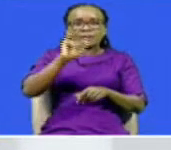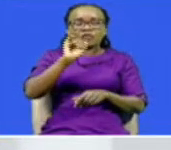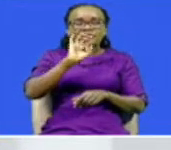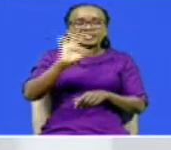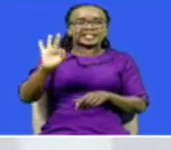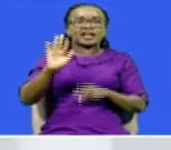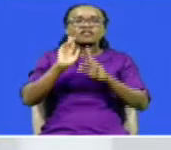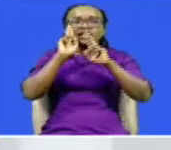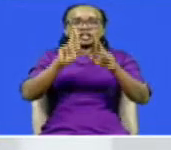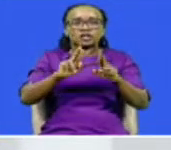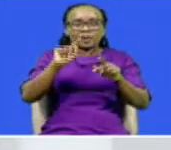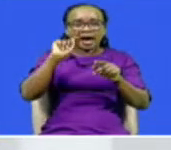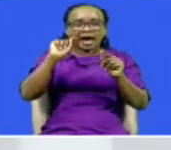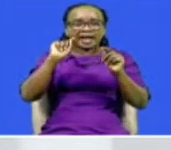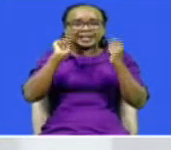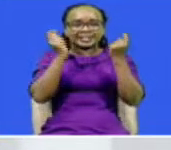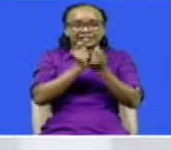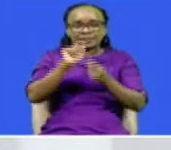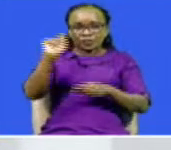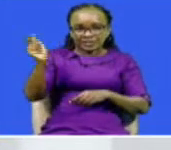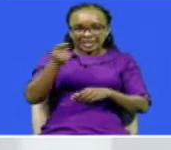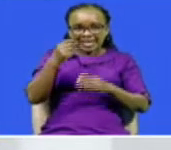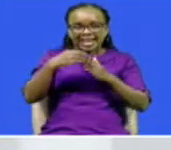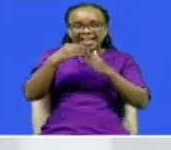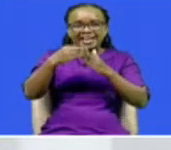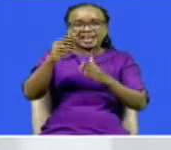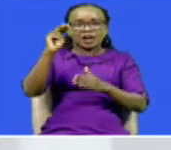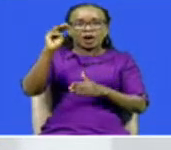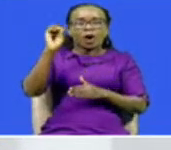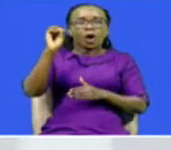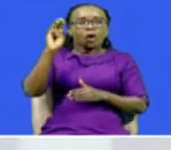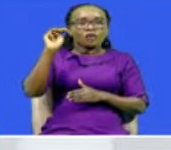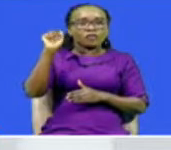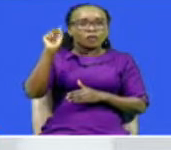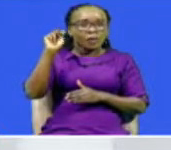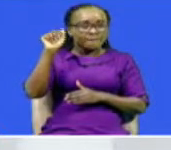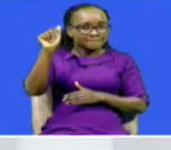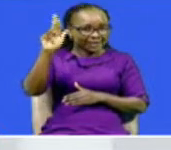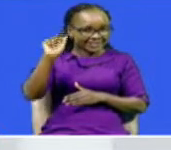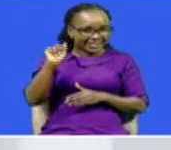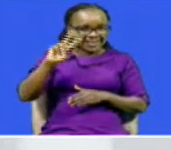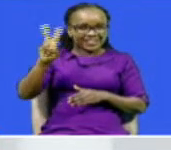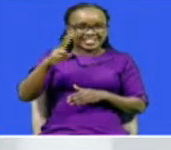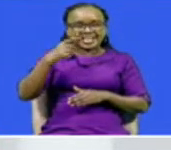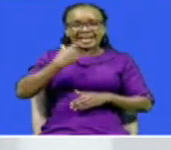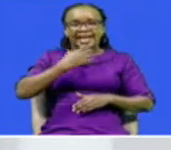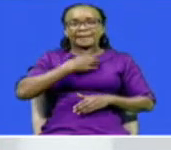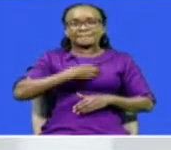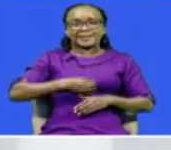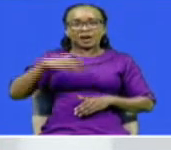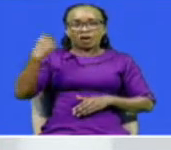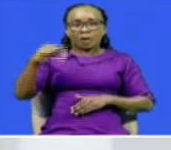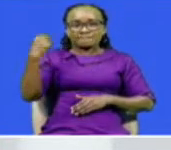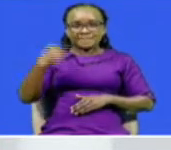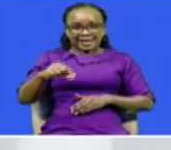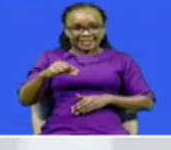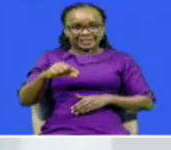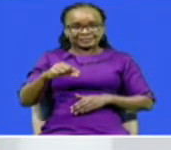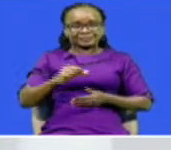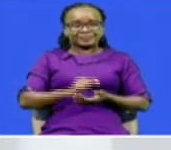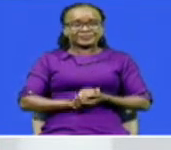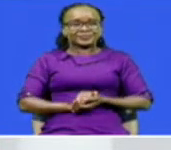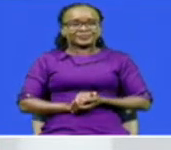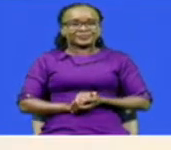reports, Team Kenya, psyched by Omanyala effects, will be out for a second medal in 3,000 meters steeplechase women's